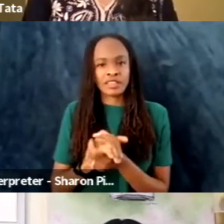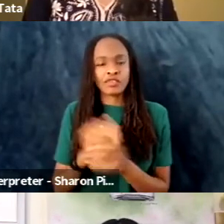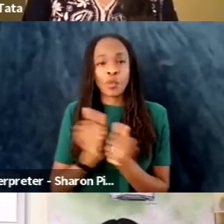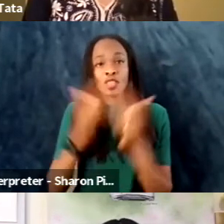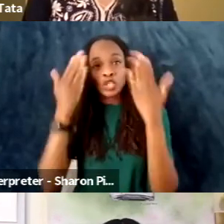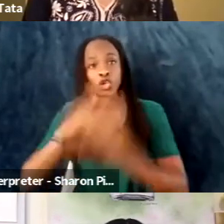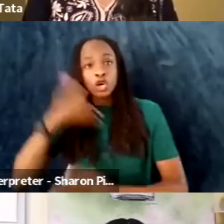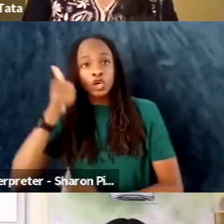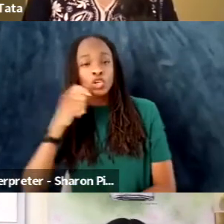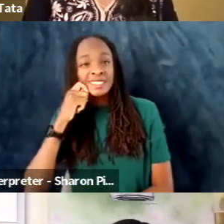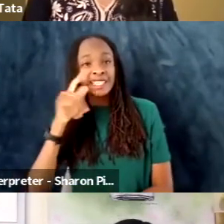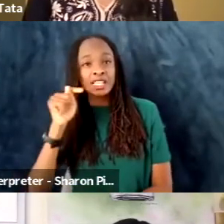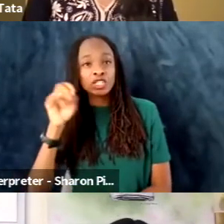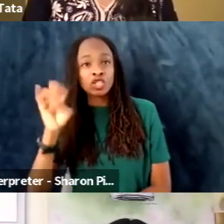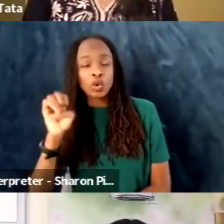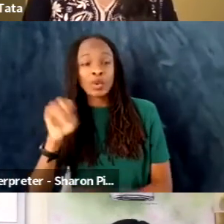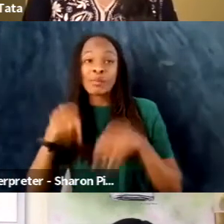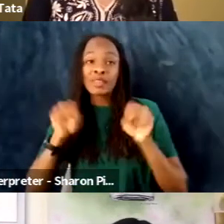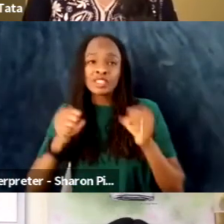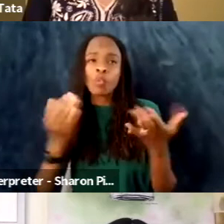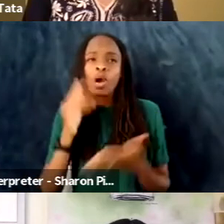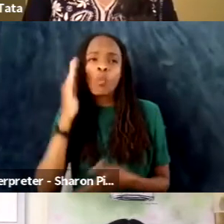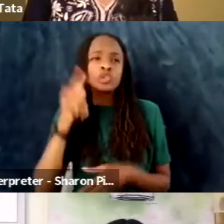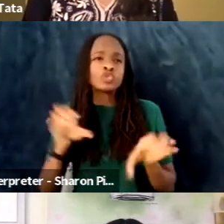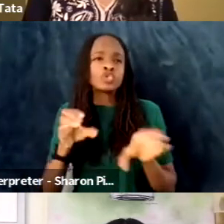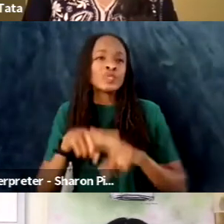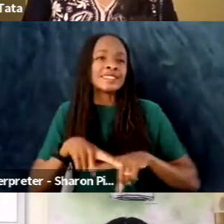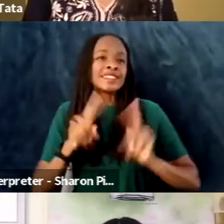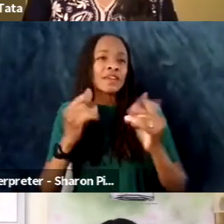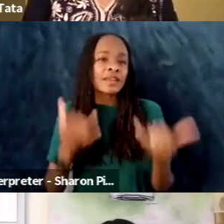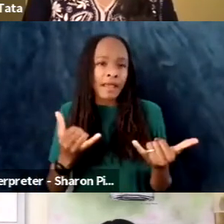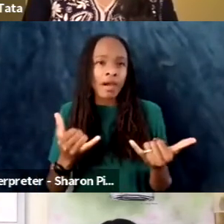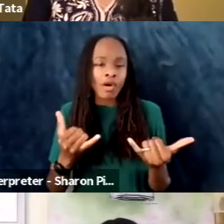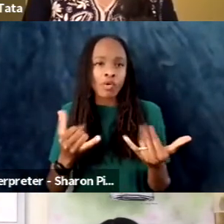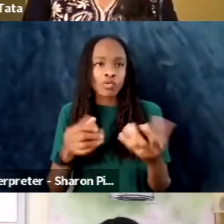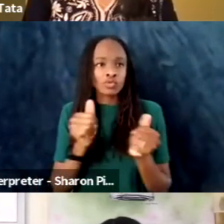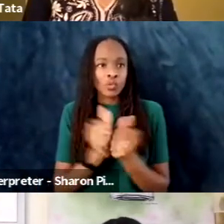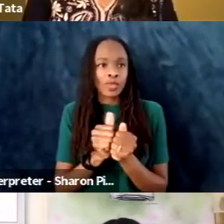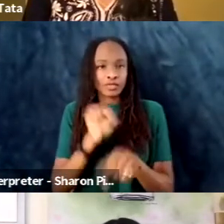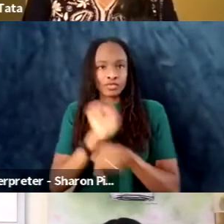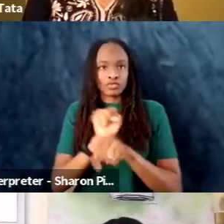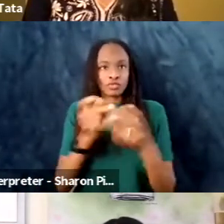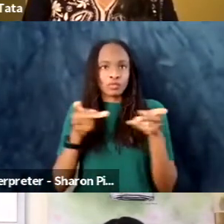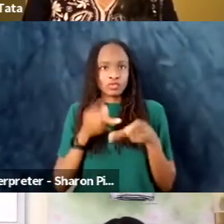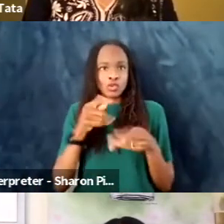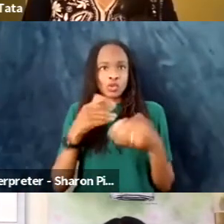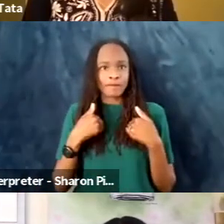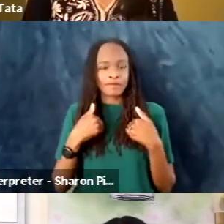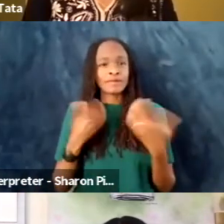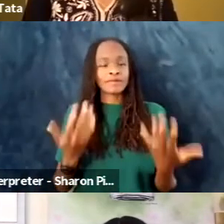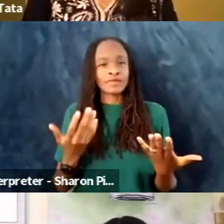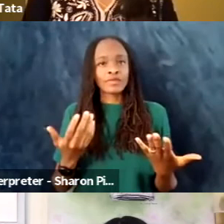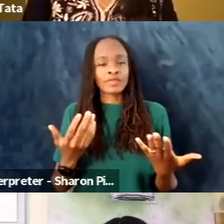tones, and potentially what would you do differently now, being in the position you're in, and having